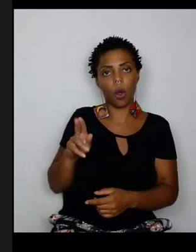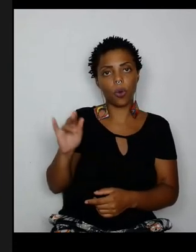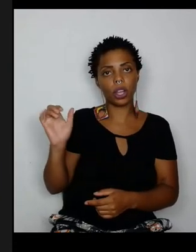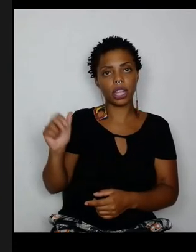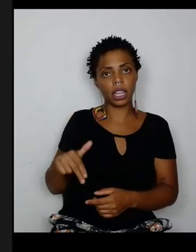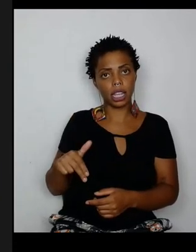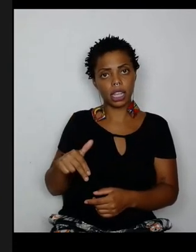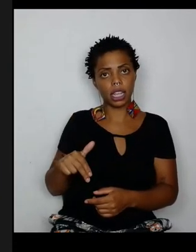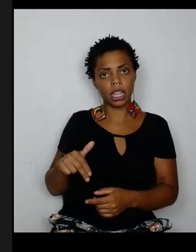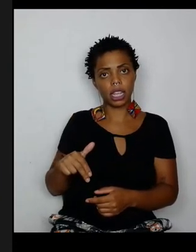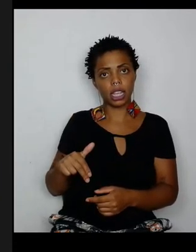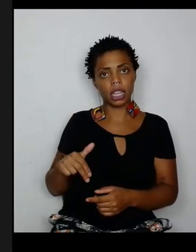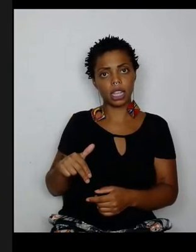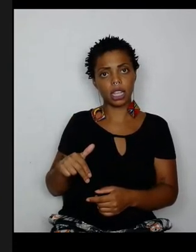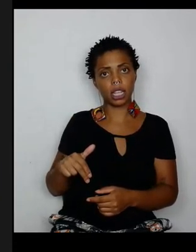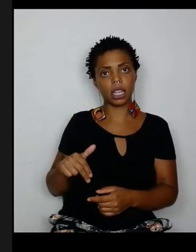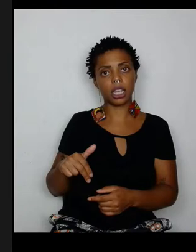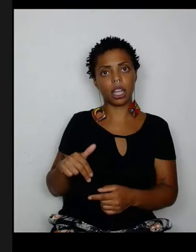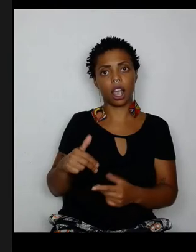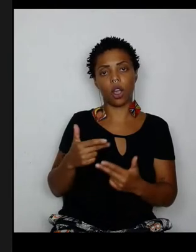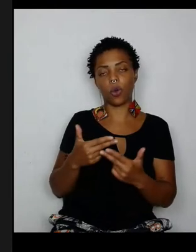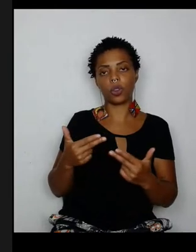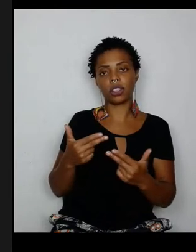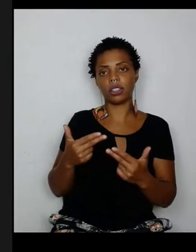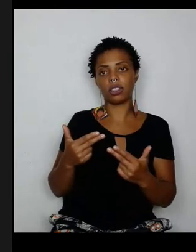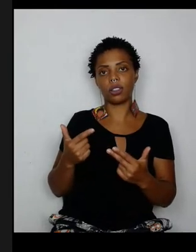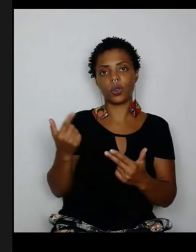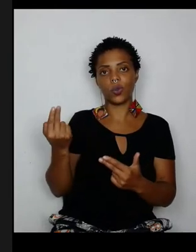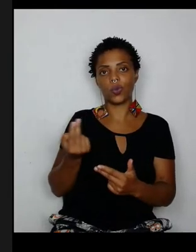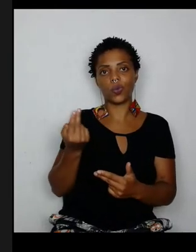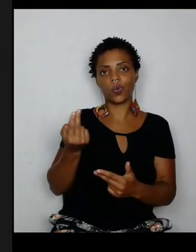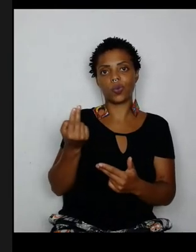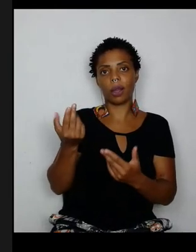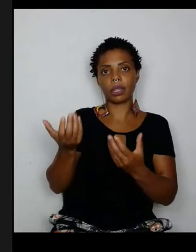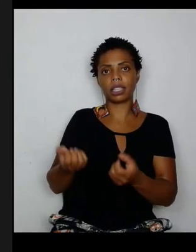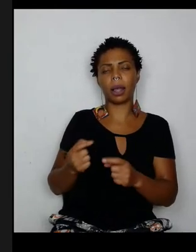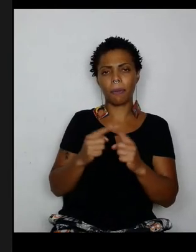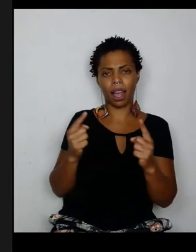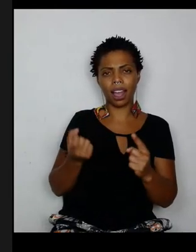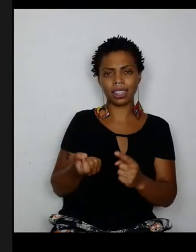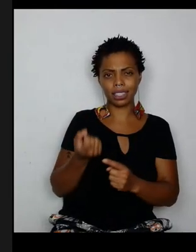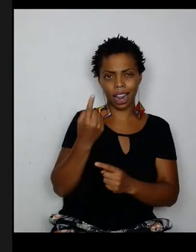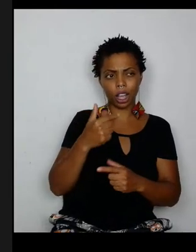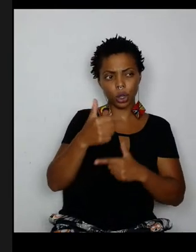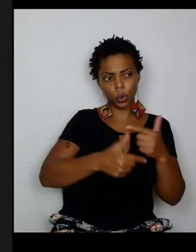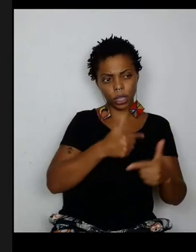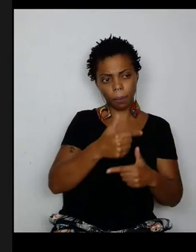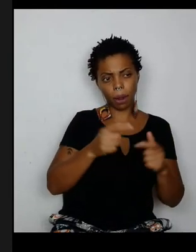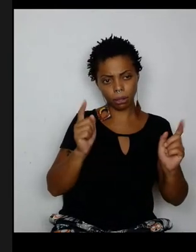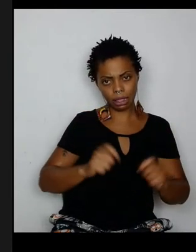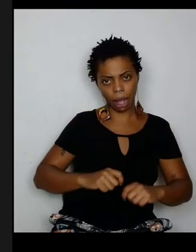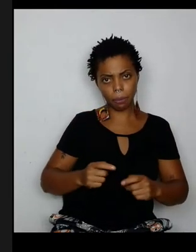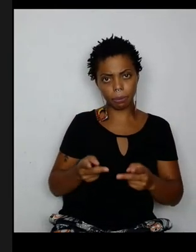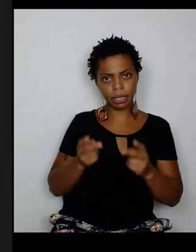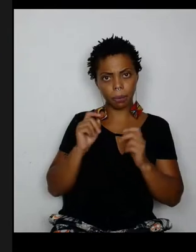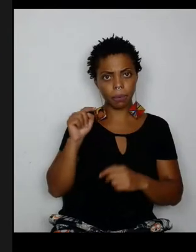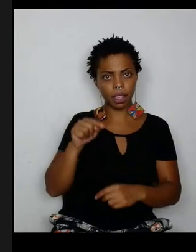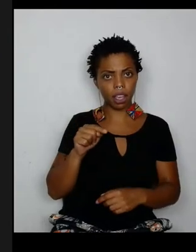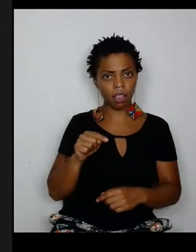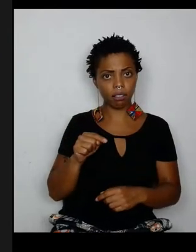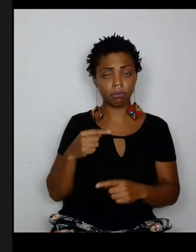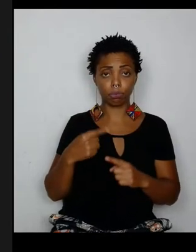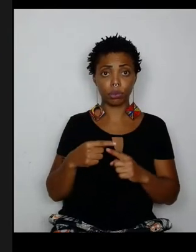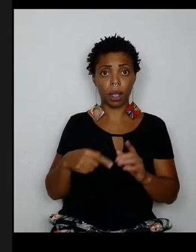they're somehow invisible in the art um i we think that they are people in the art and they are to be described visible in the